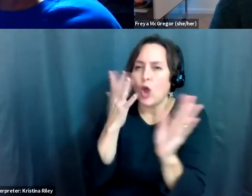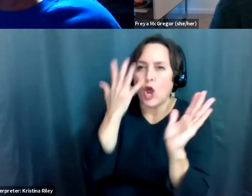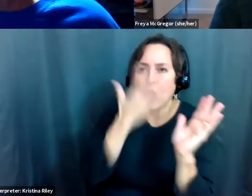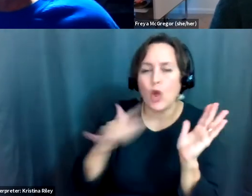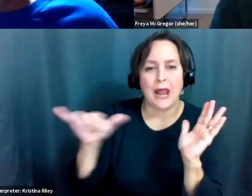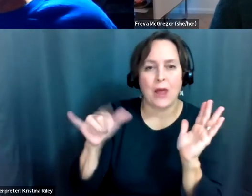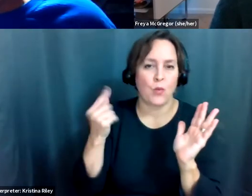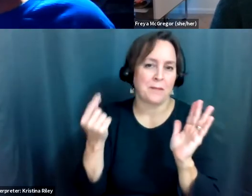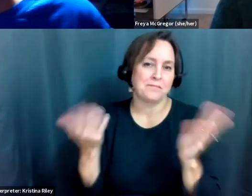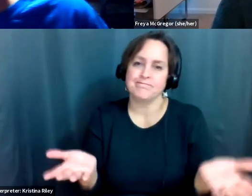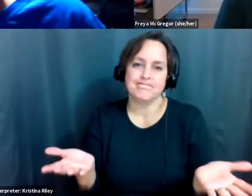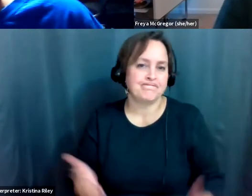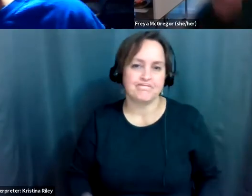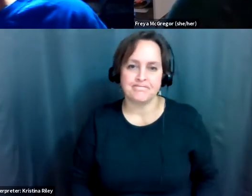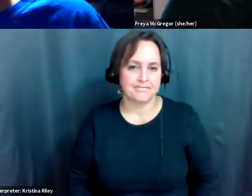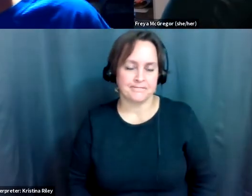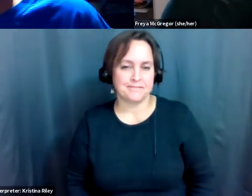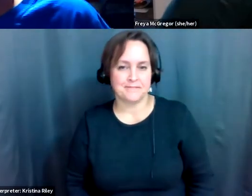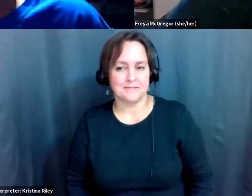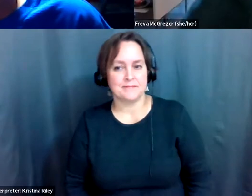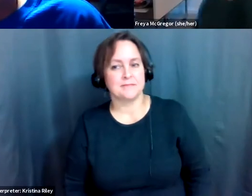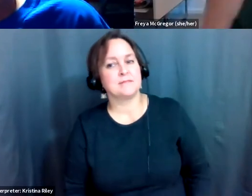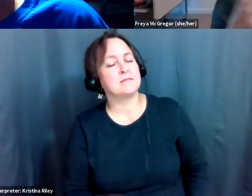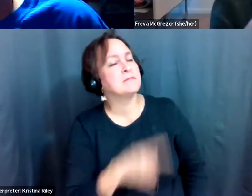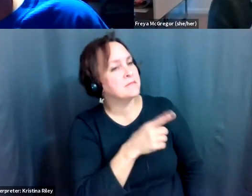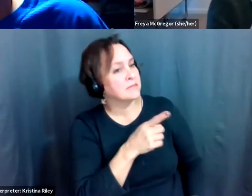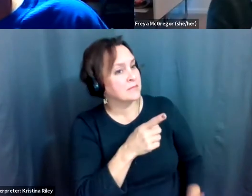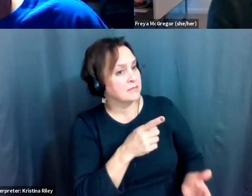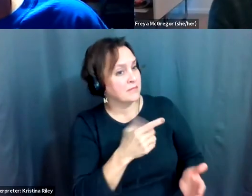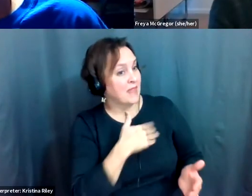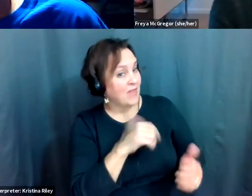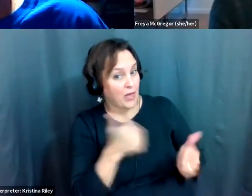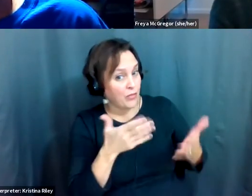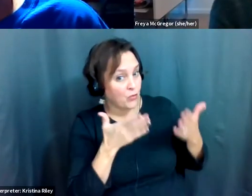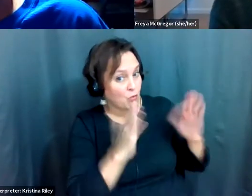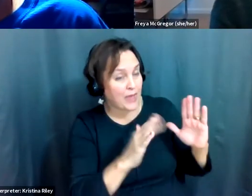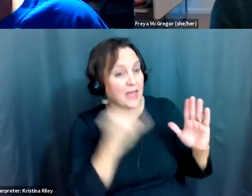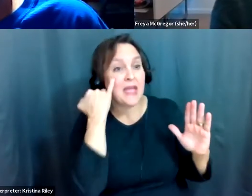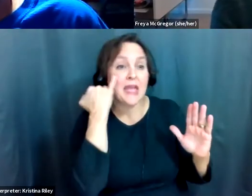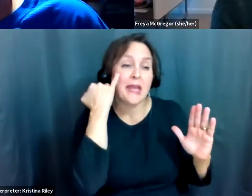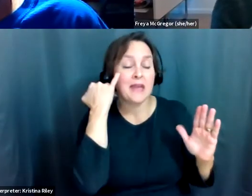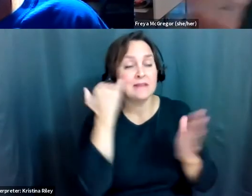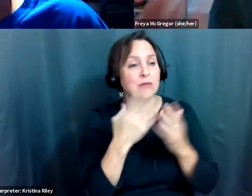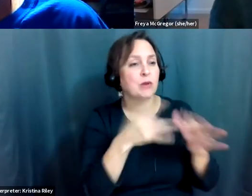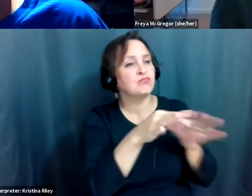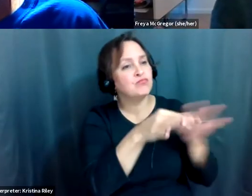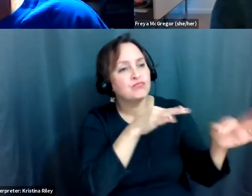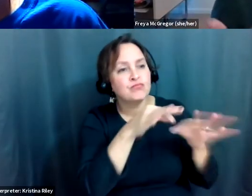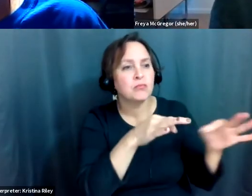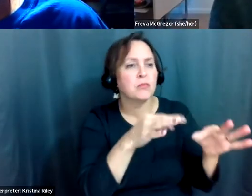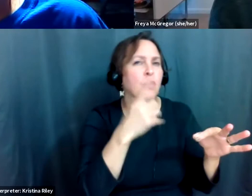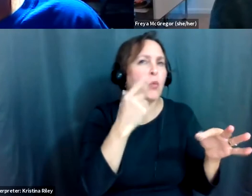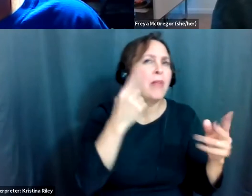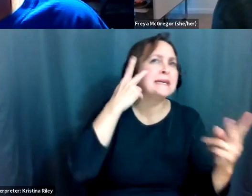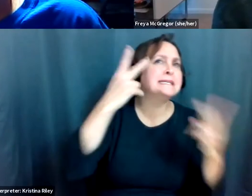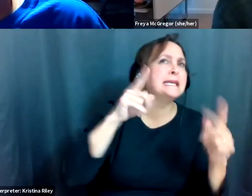experience. So what, is there another way if someone was trying to describe what they were saying to